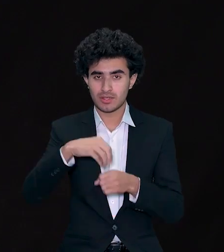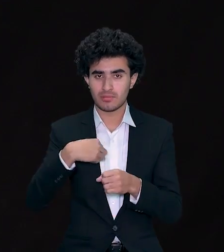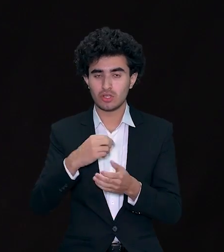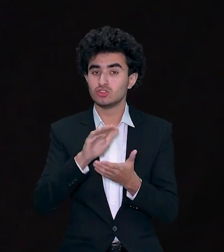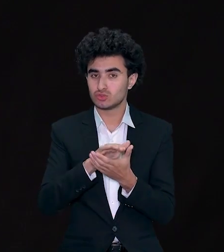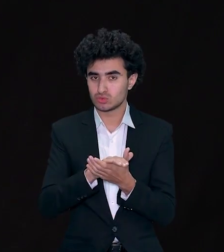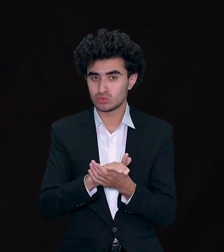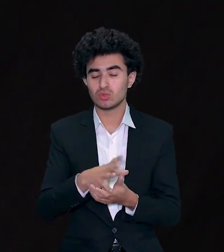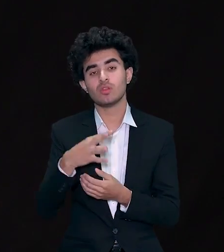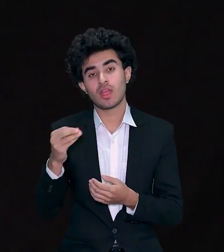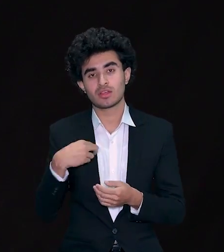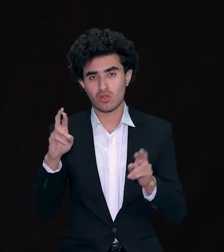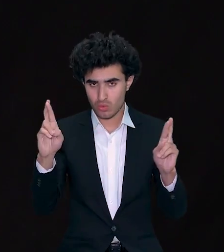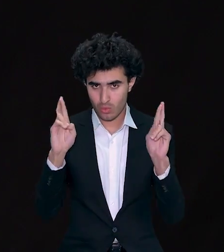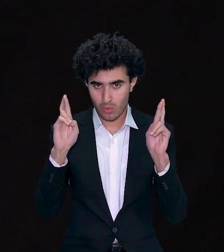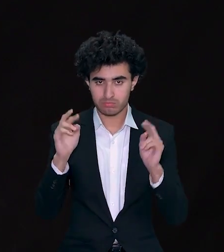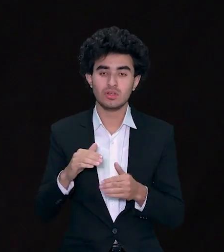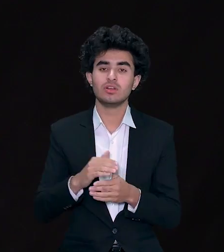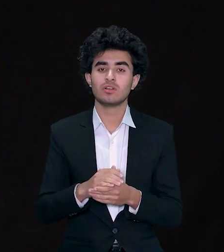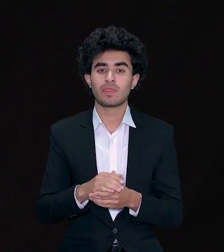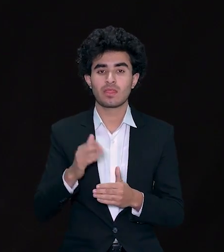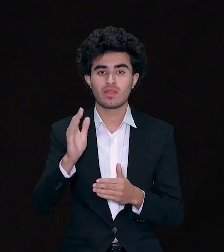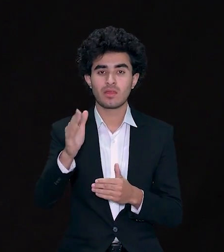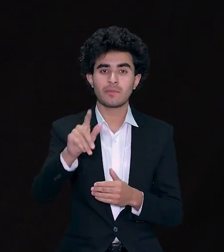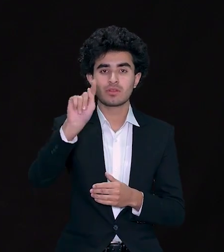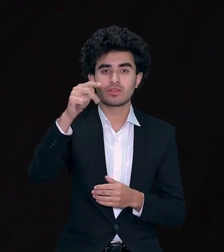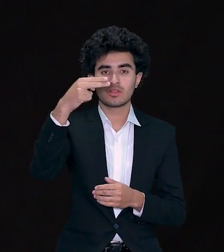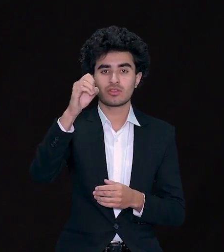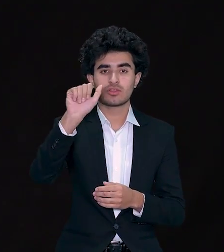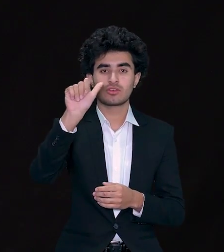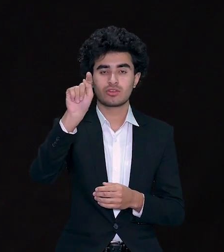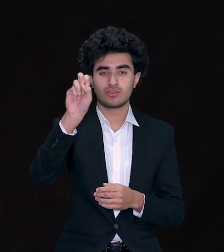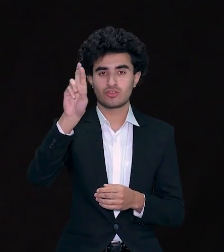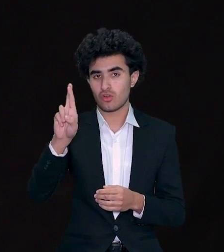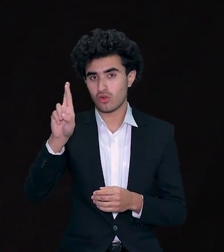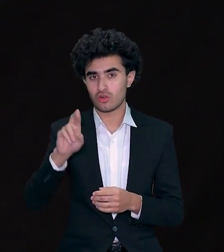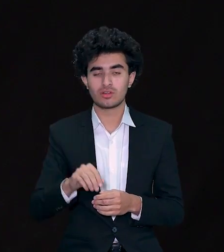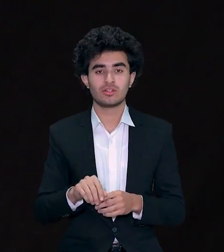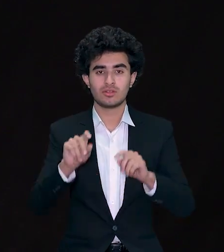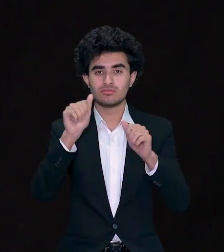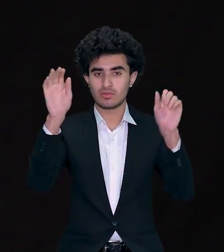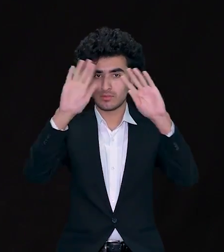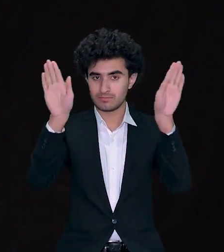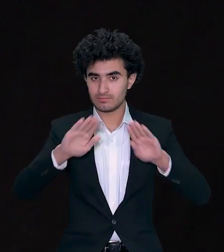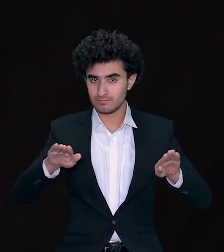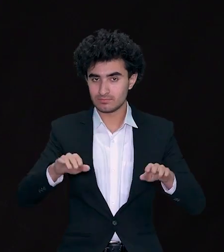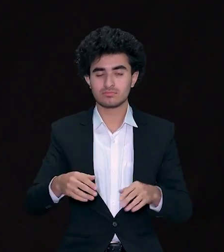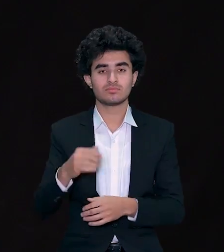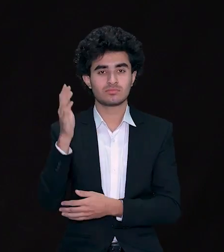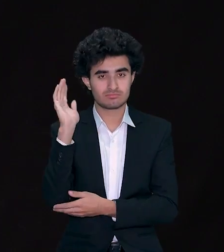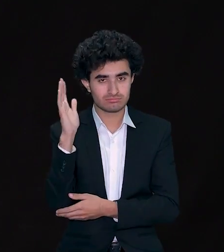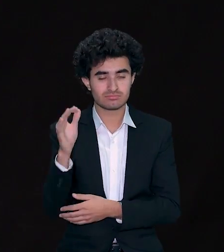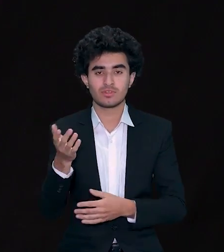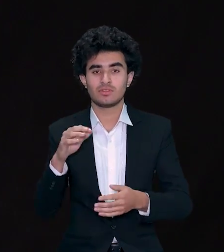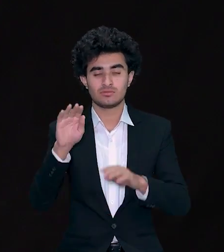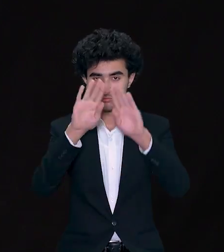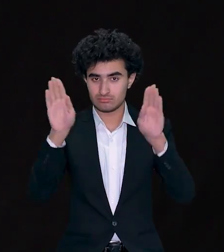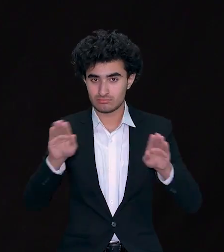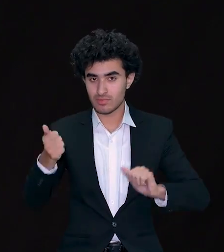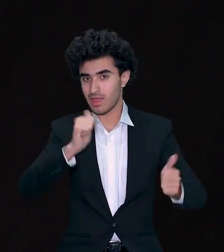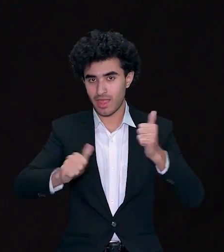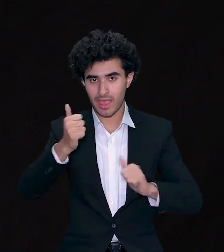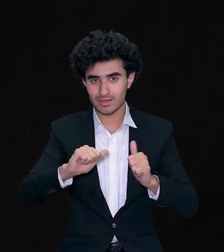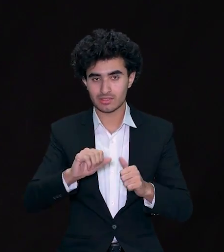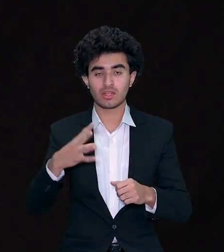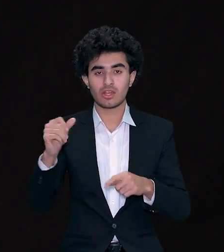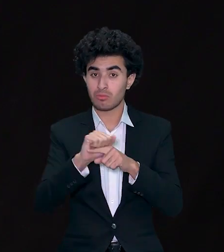let me. And I hope on taking theater in the summer break to like really polish my skills as an